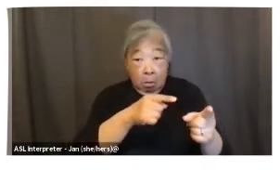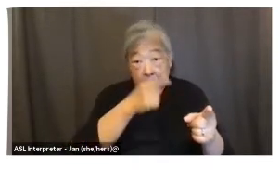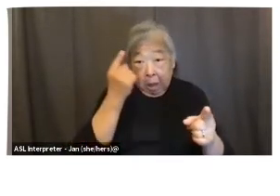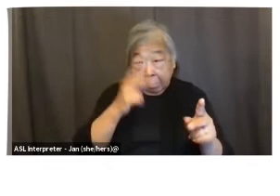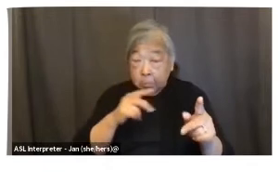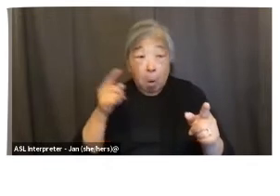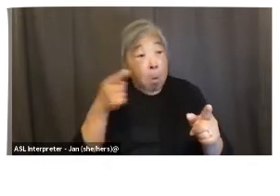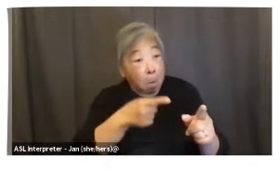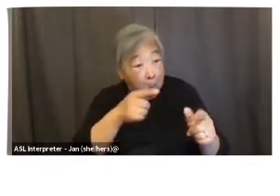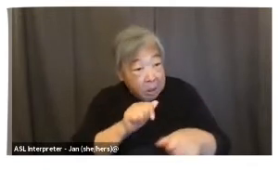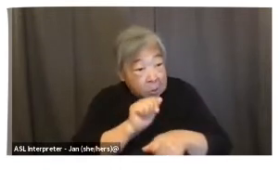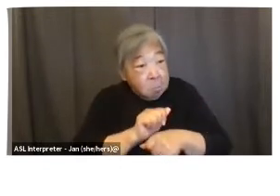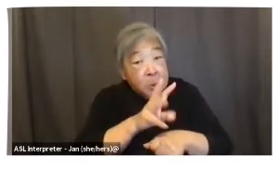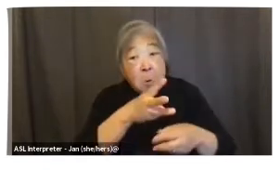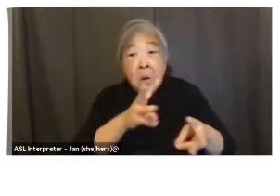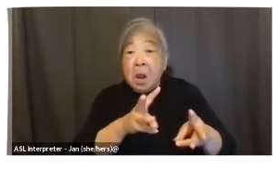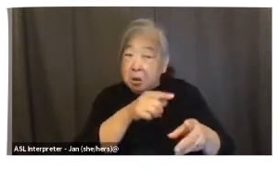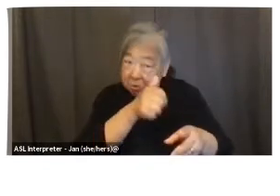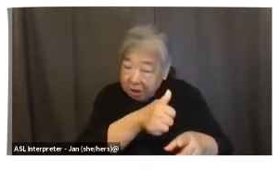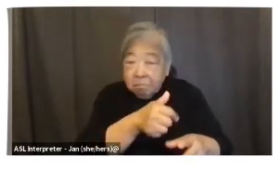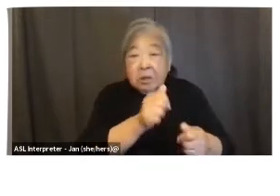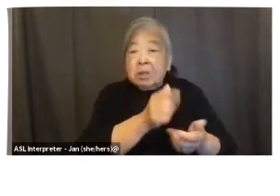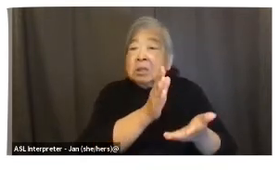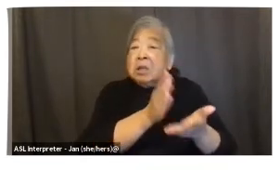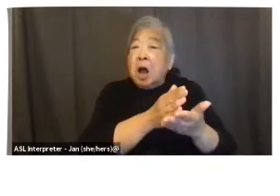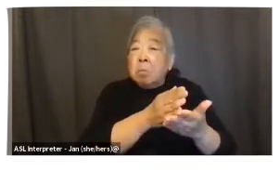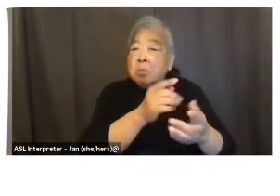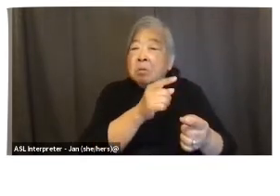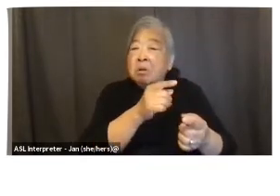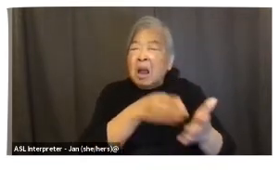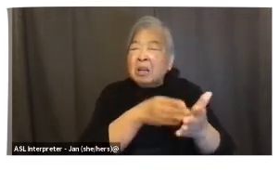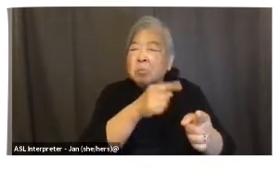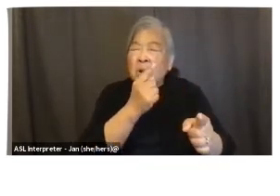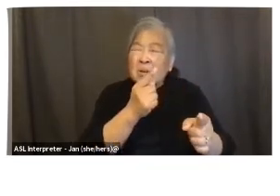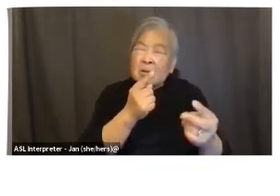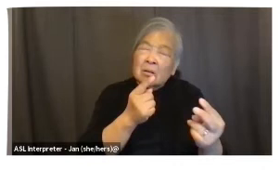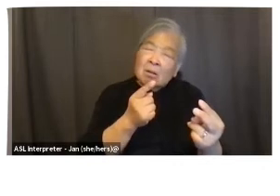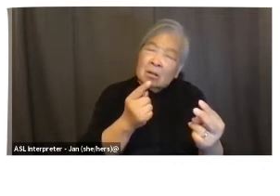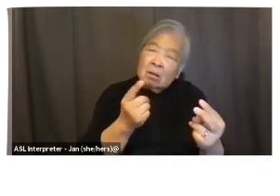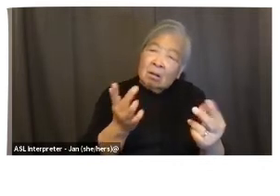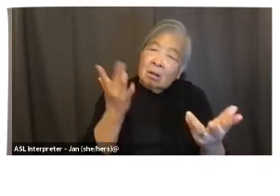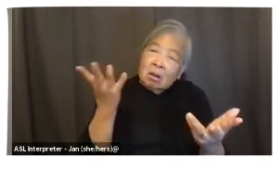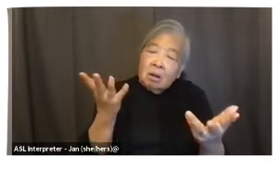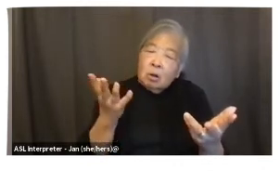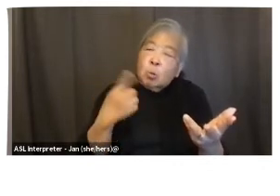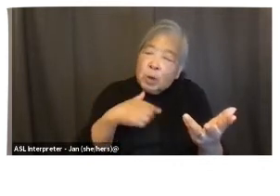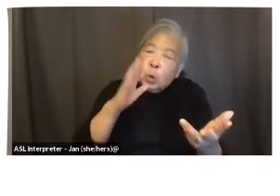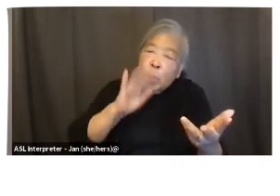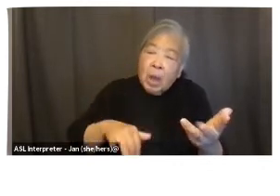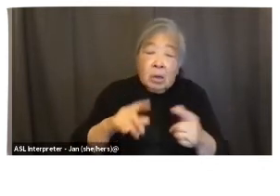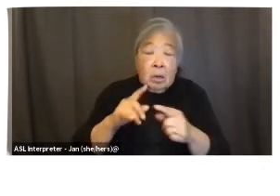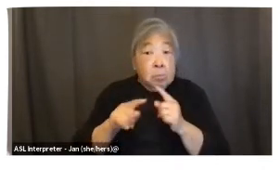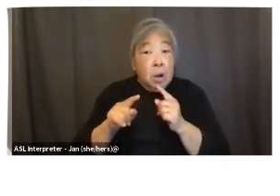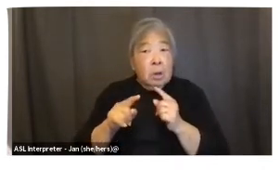out of anti-Blackness is ridiculous, of course. We absolutely know that. But it's necessary to recognize the